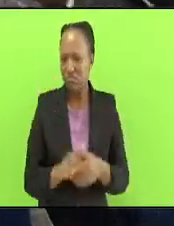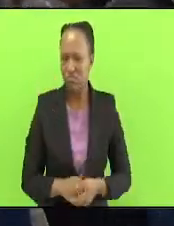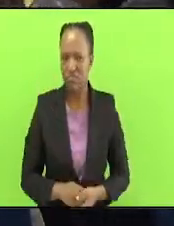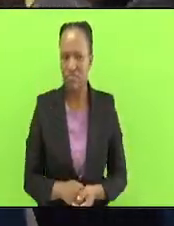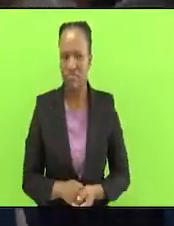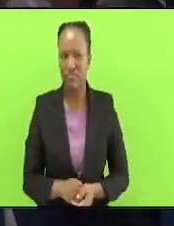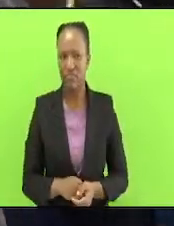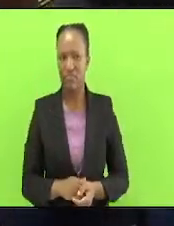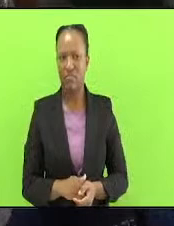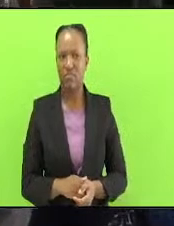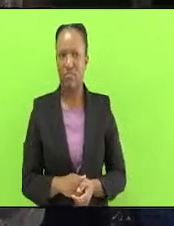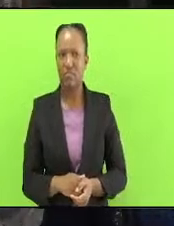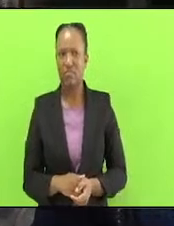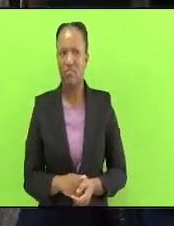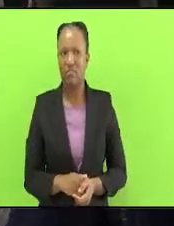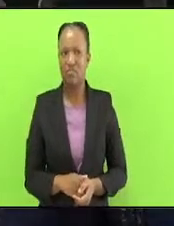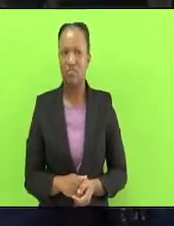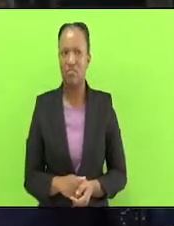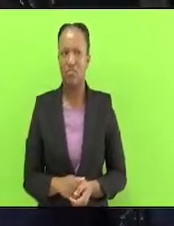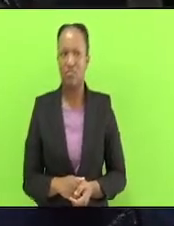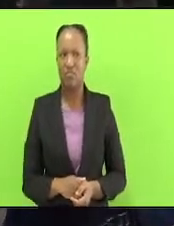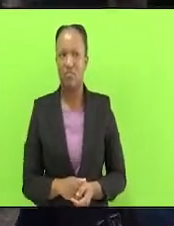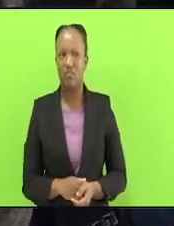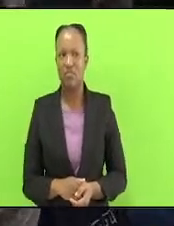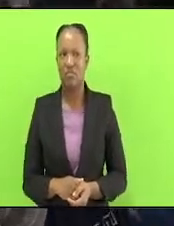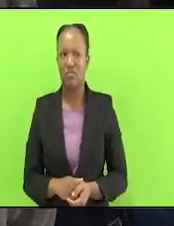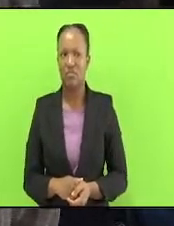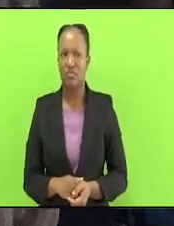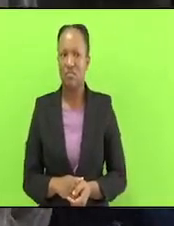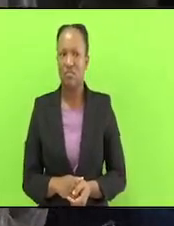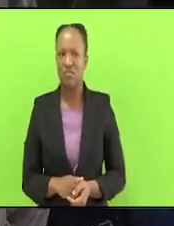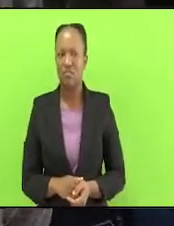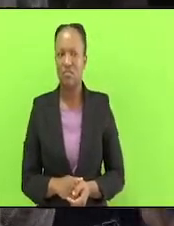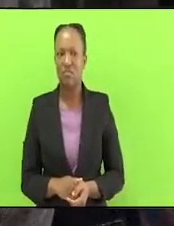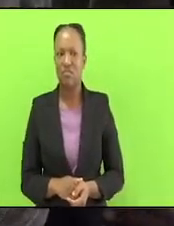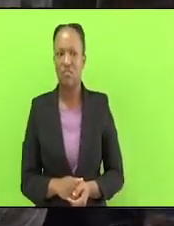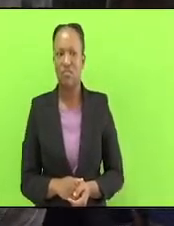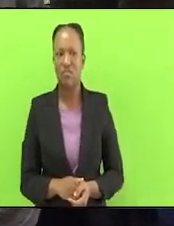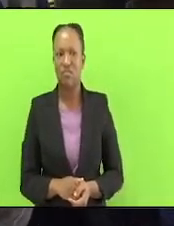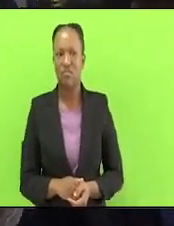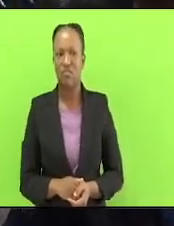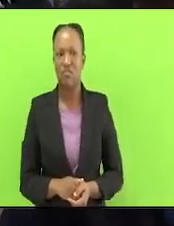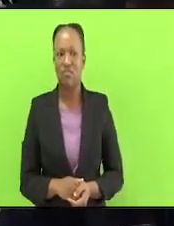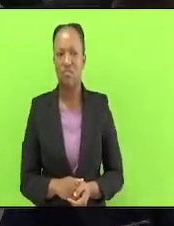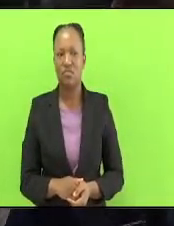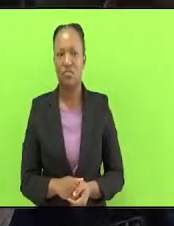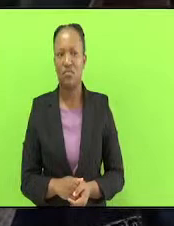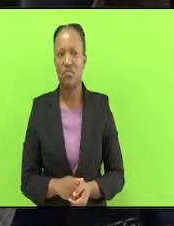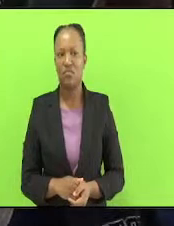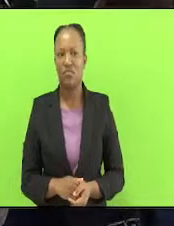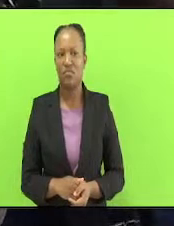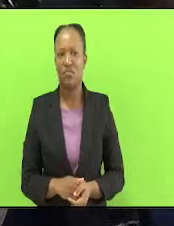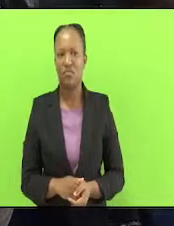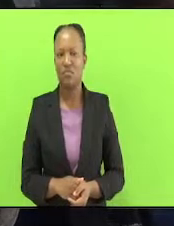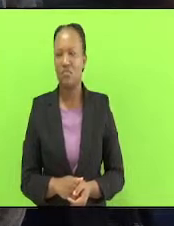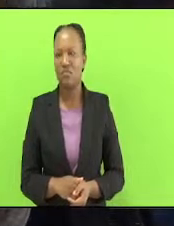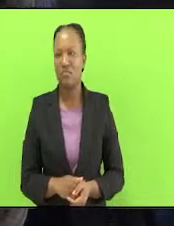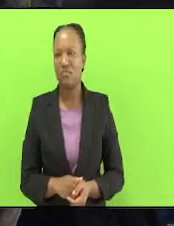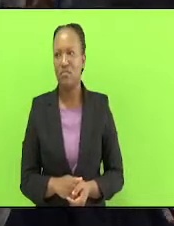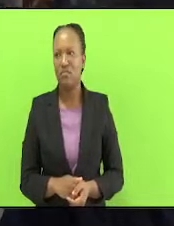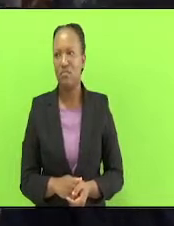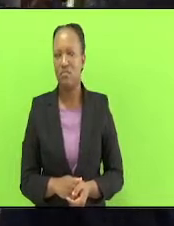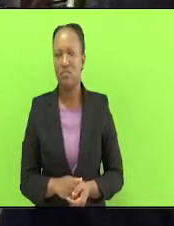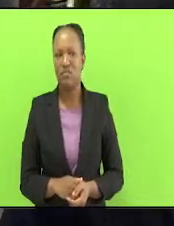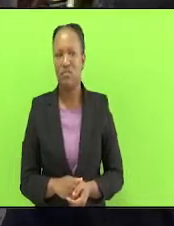This experience is very sad. I would like an opportunity to engage with the executive mayor. It is very sad Bagolo, ha indeed. se gore